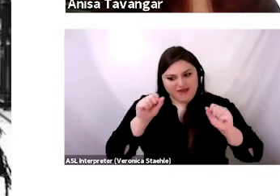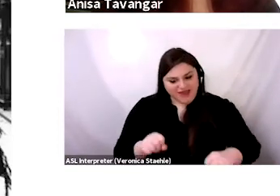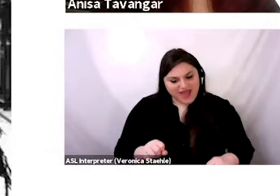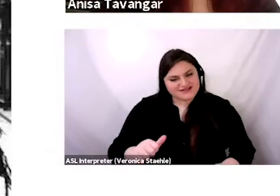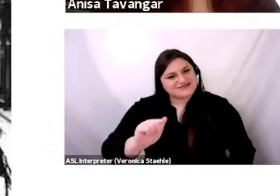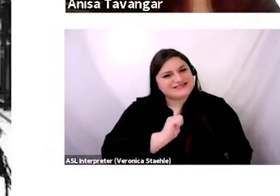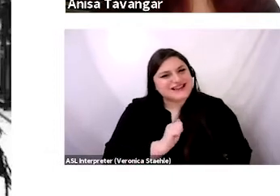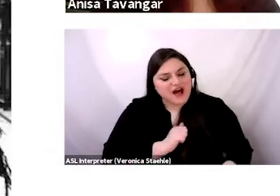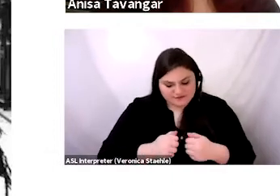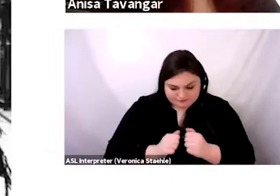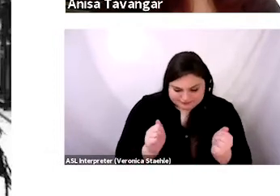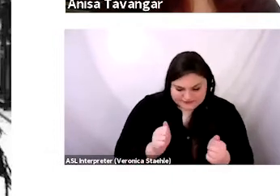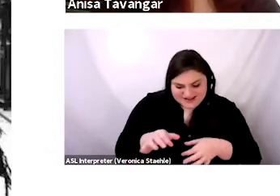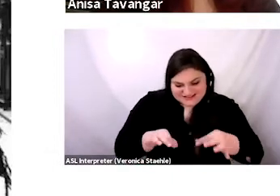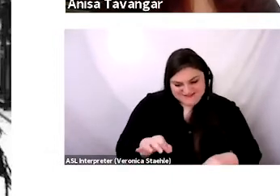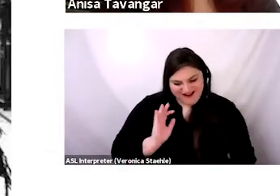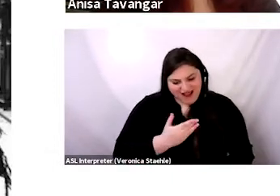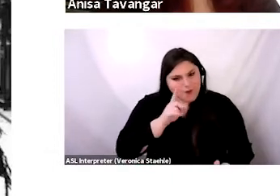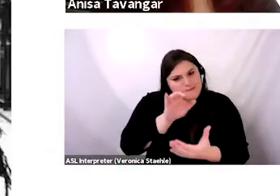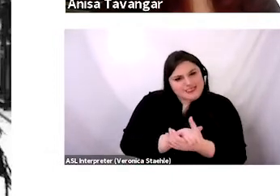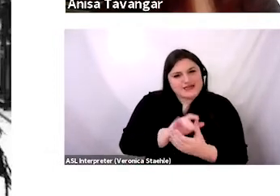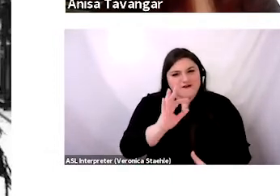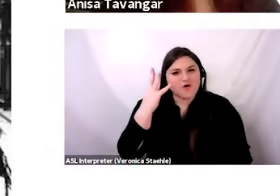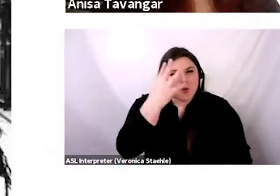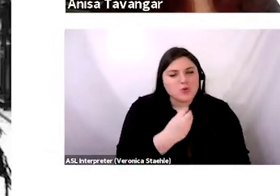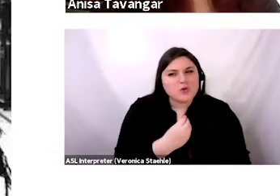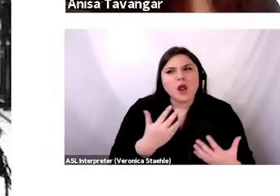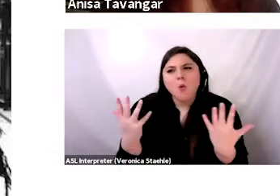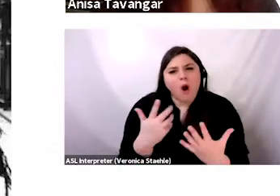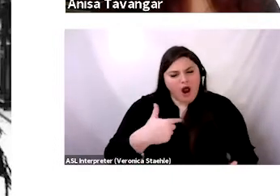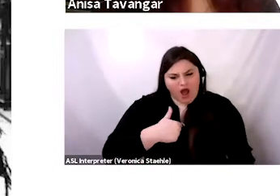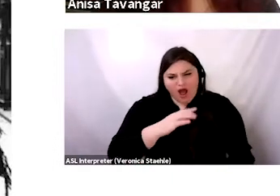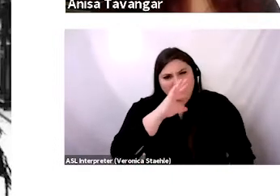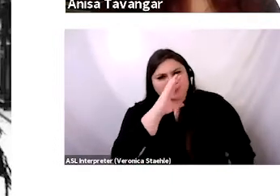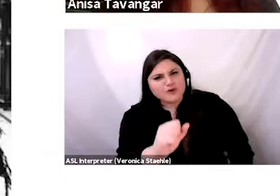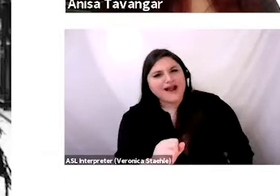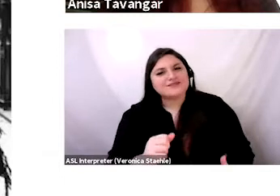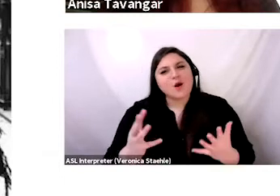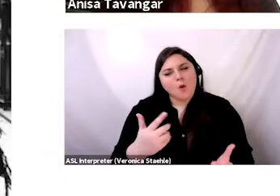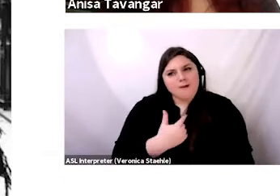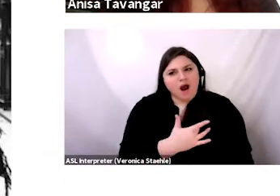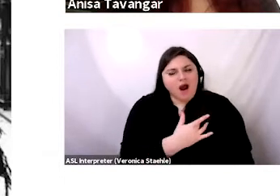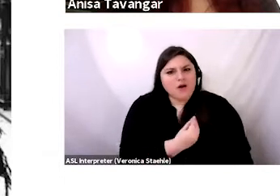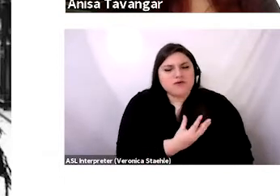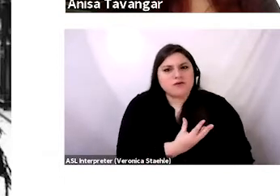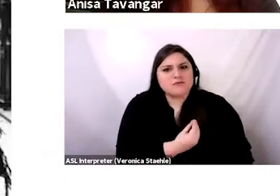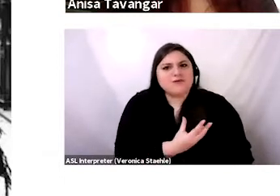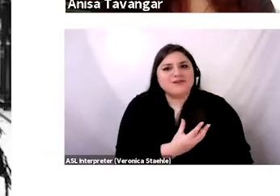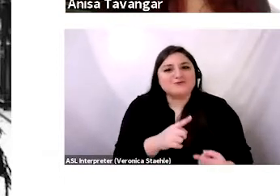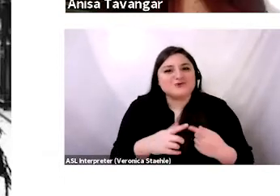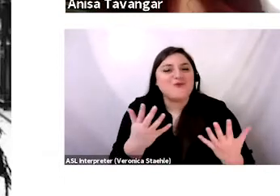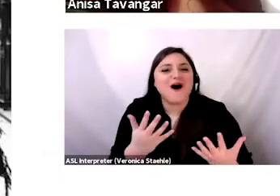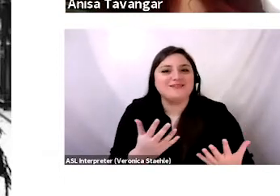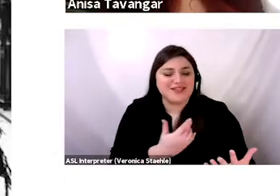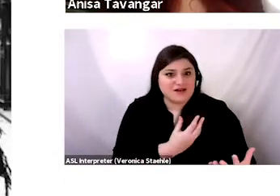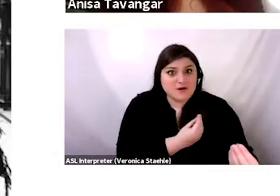I find beautiful? What brings this sense of awe to me? And then